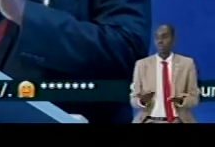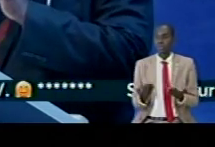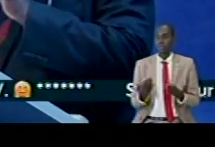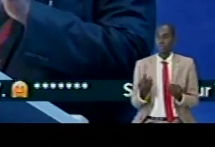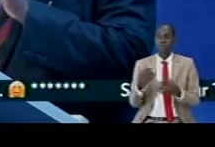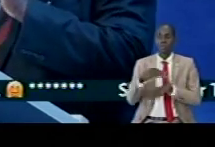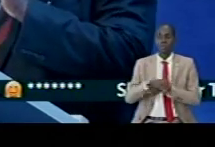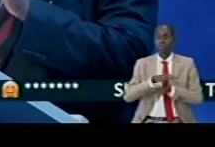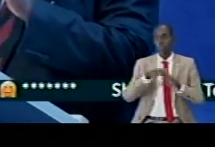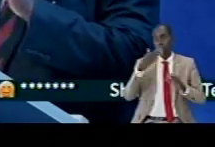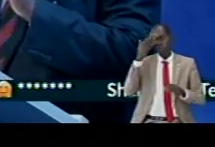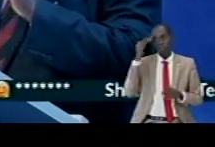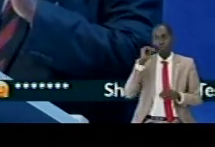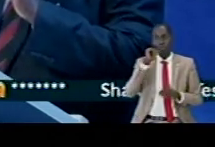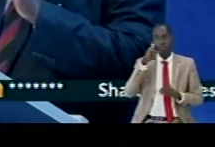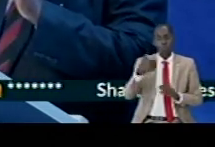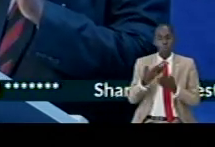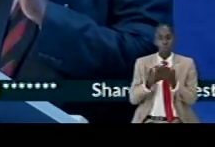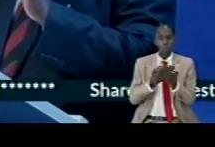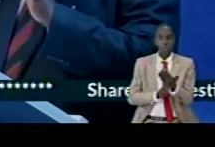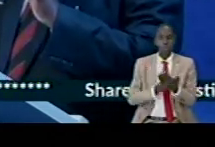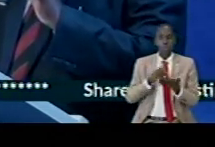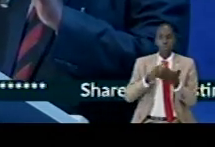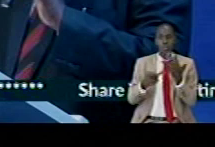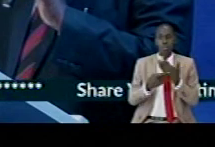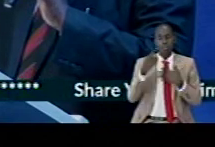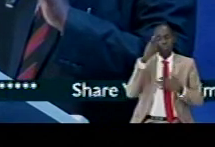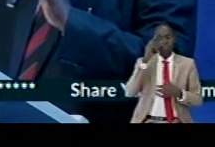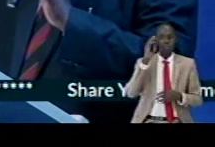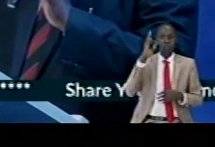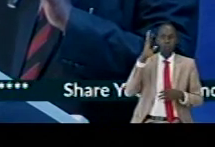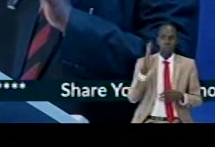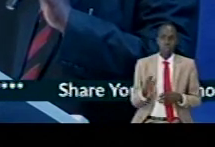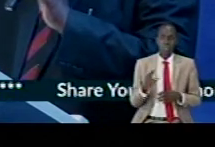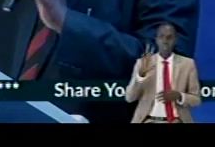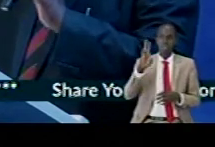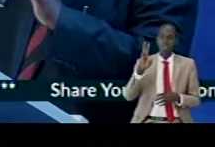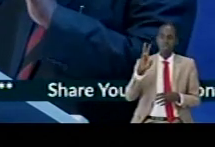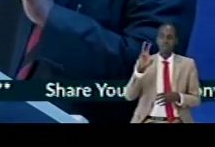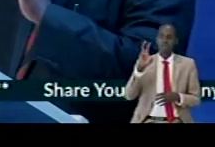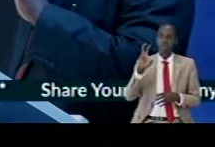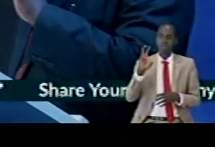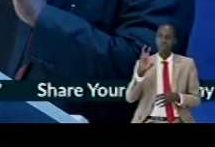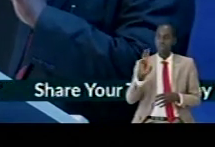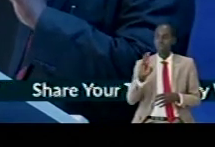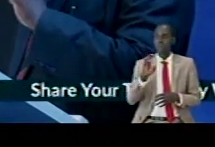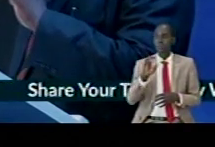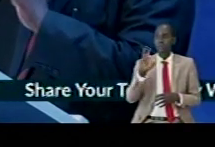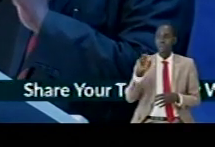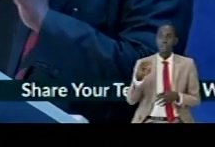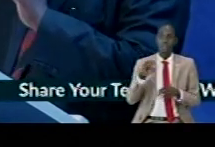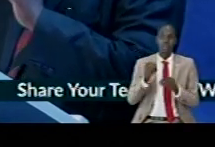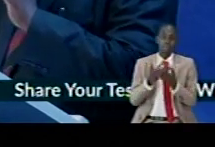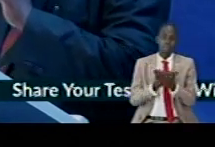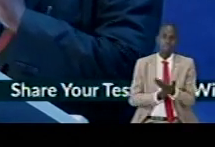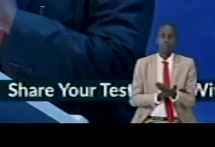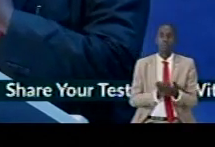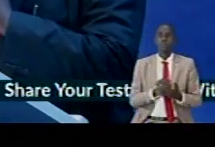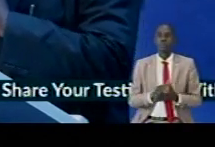minister's conference is starting 7 a.m. tomorrow at the Civic Center. Let's rise up as we pray